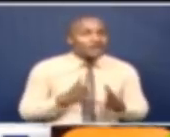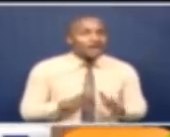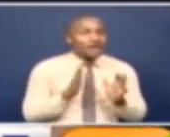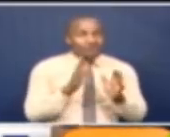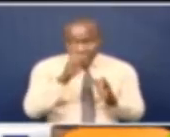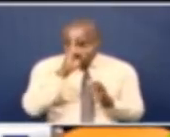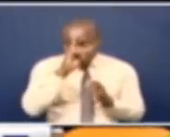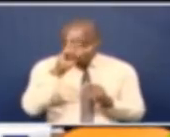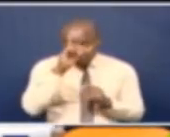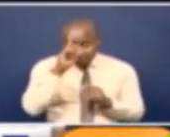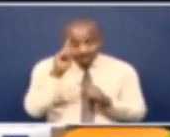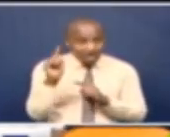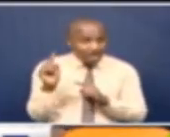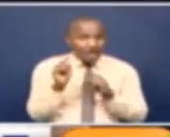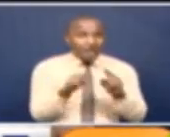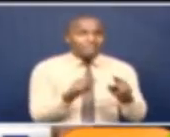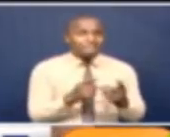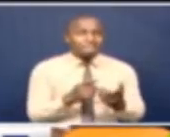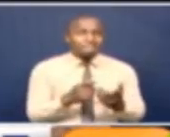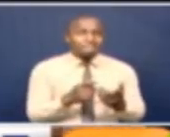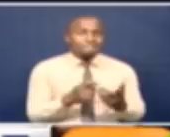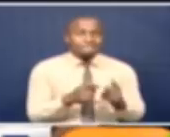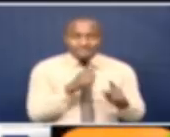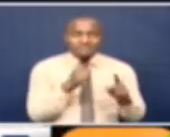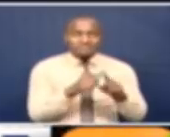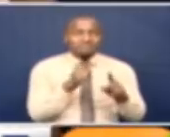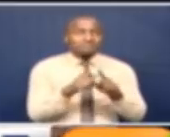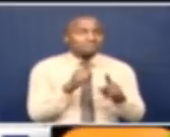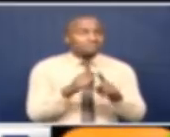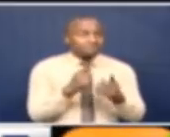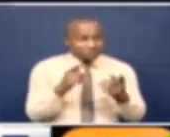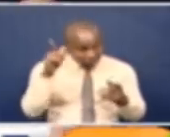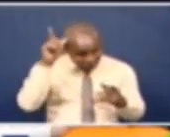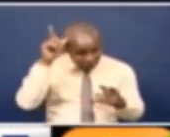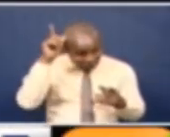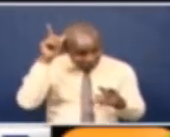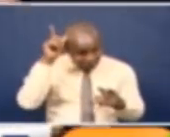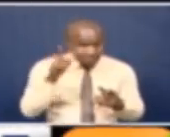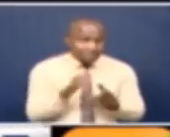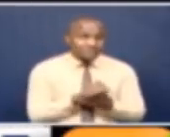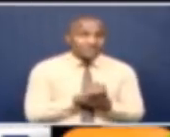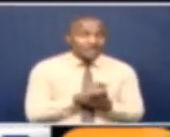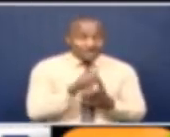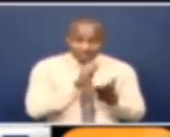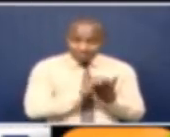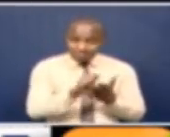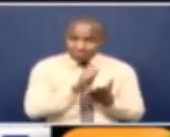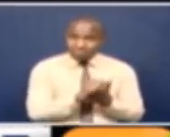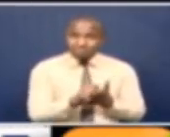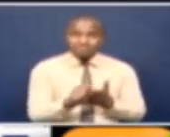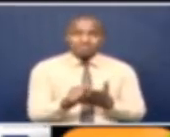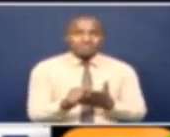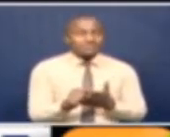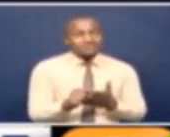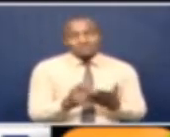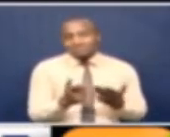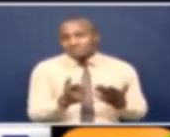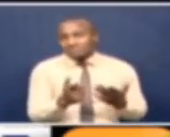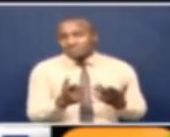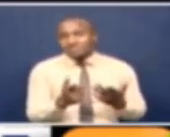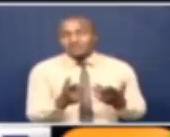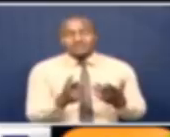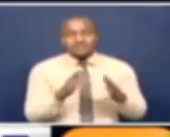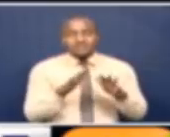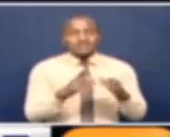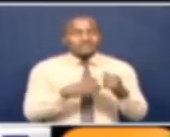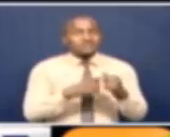police officers. You know, if I know that Gazette notice was not supposed to last for over 6 months. Hassan